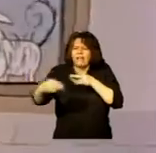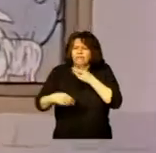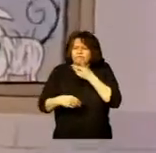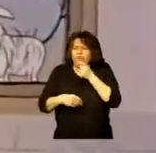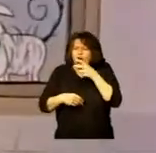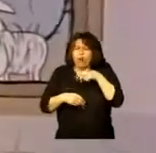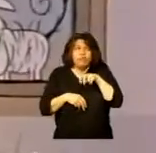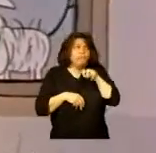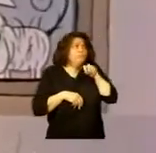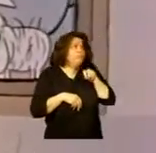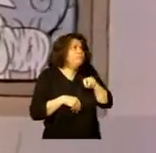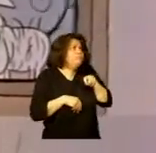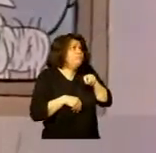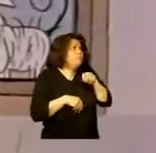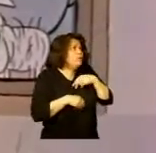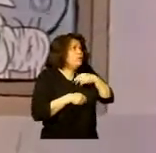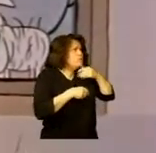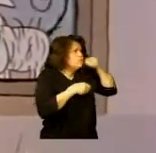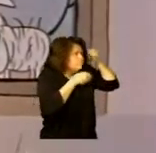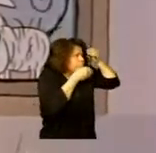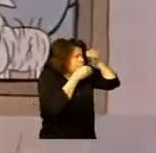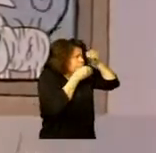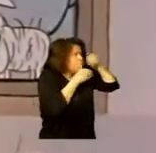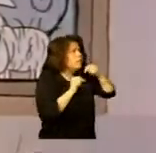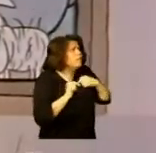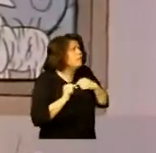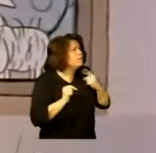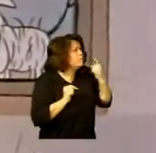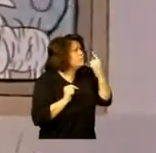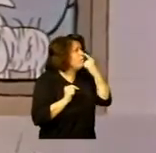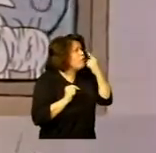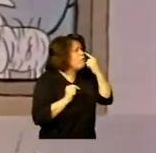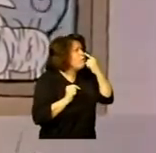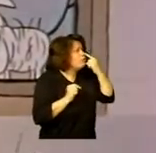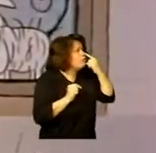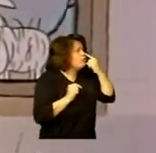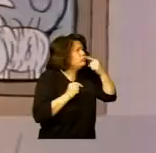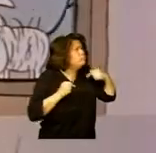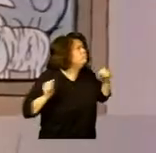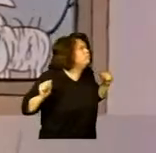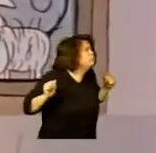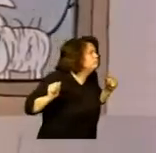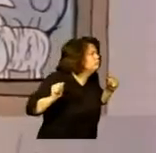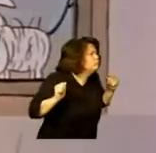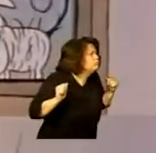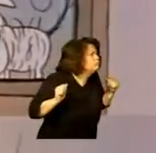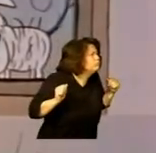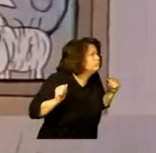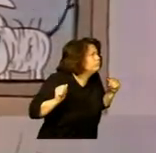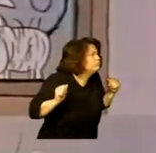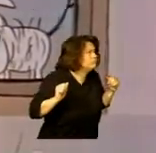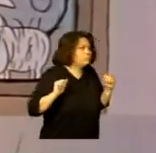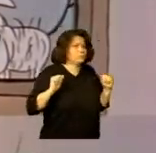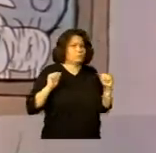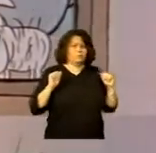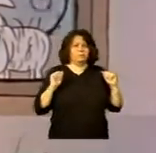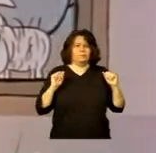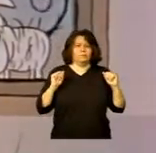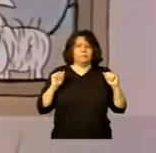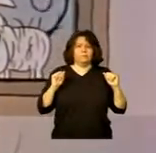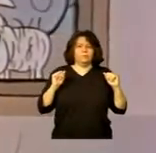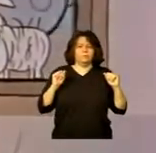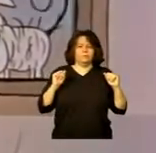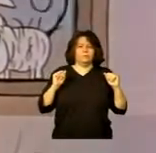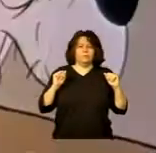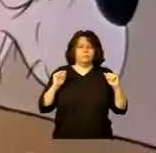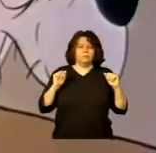outside, looking in. And his wet little black nose was pressed up against the pet store